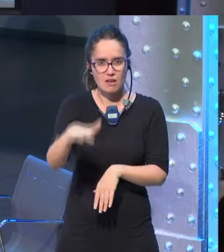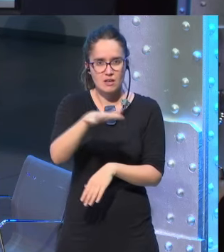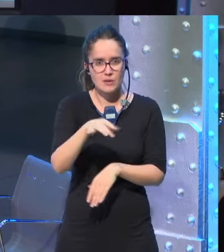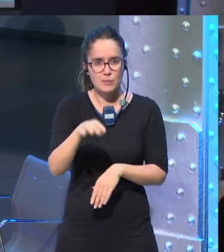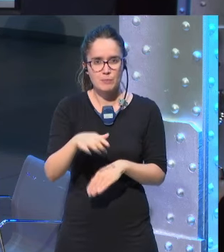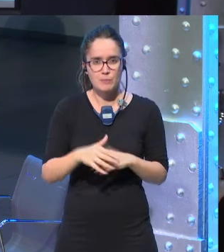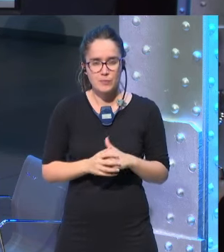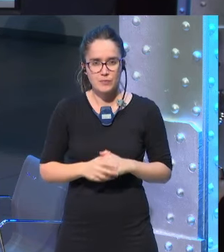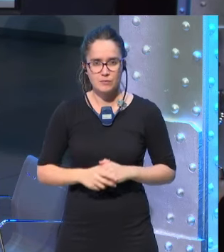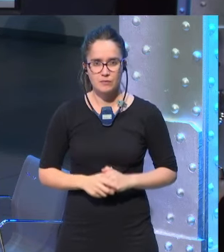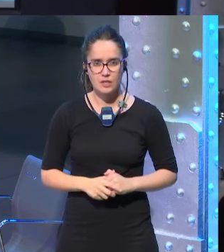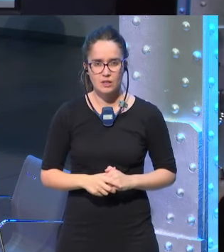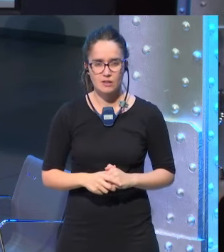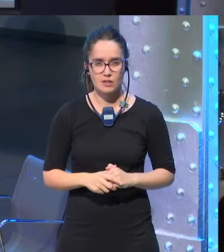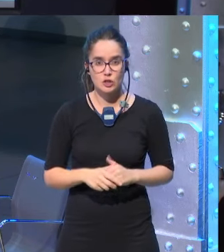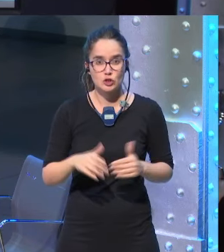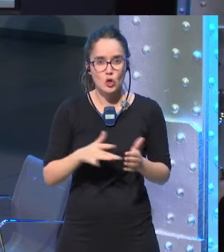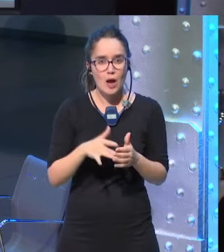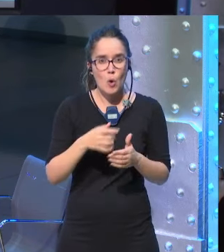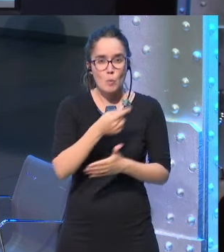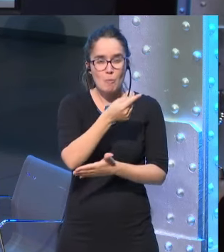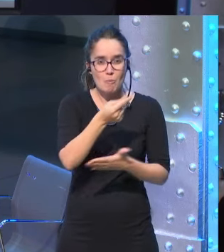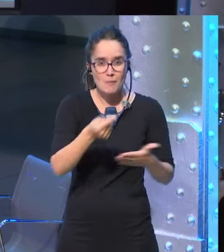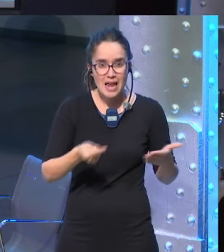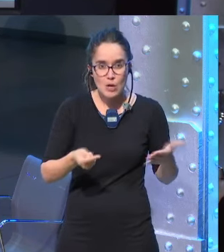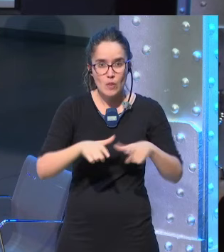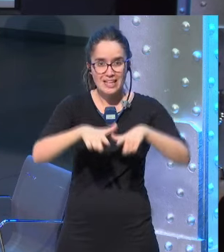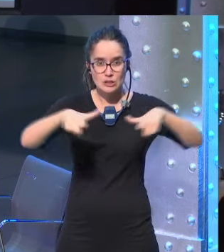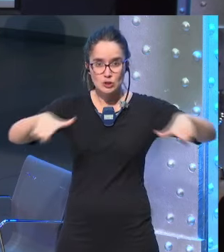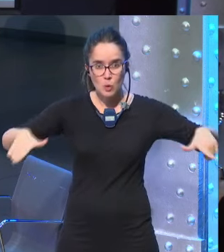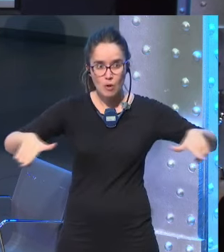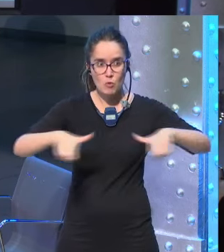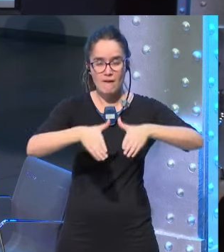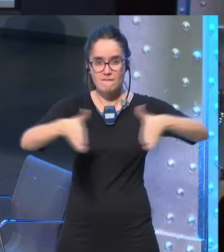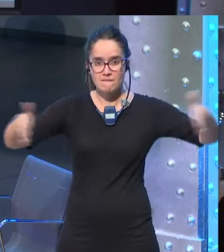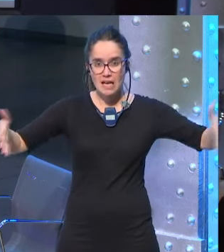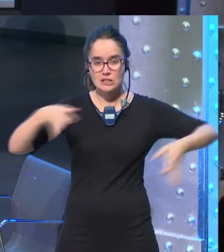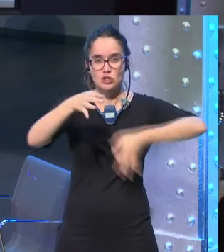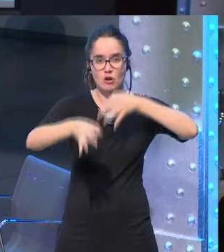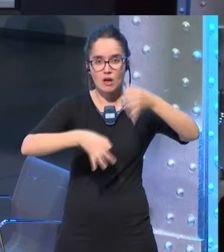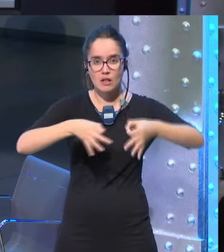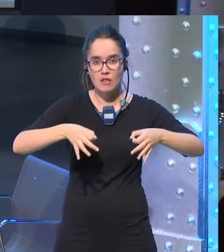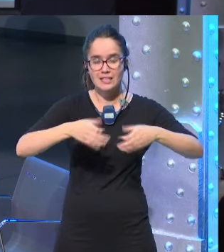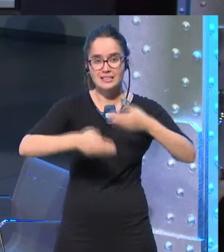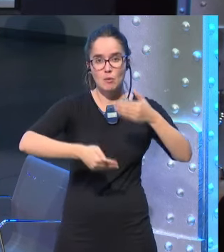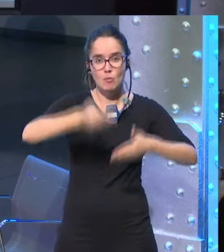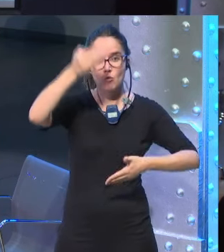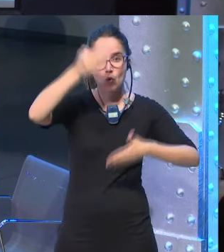basically a very open ground floor plan with organized around this S-shaped wall, and then it has